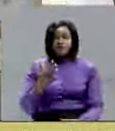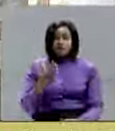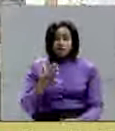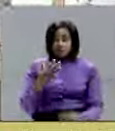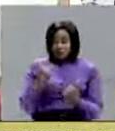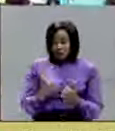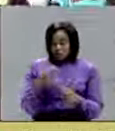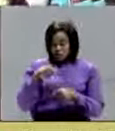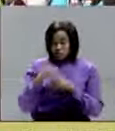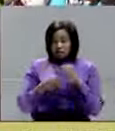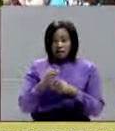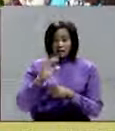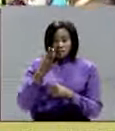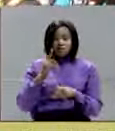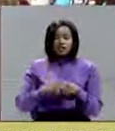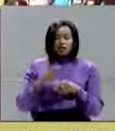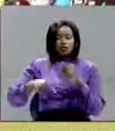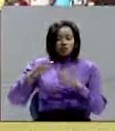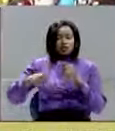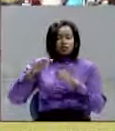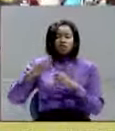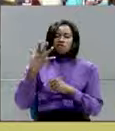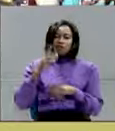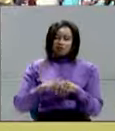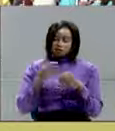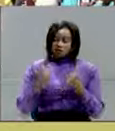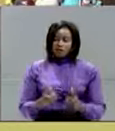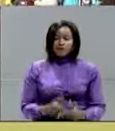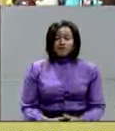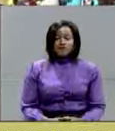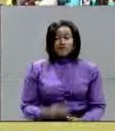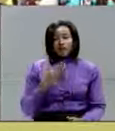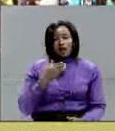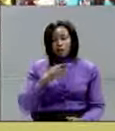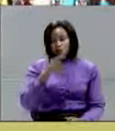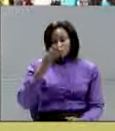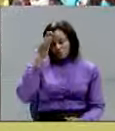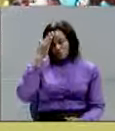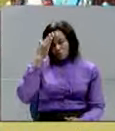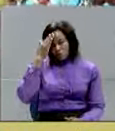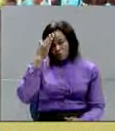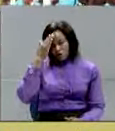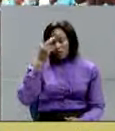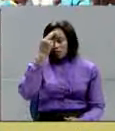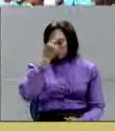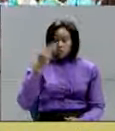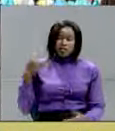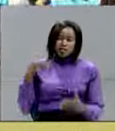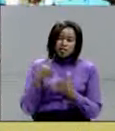title. Kyenjagala mumanye nti abayizi abaabaze mu emirundi egyo gyonna nga